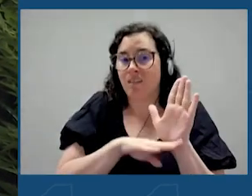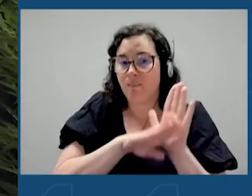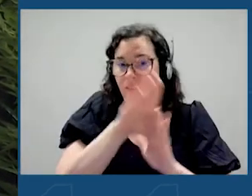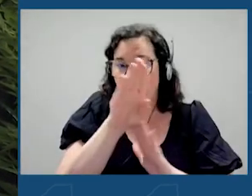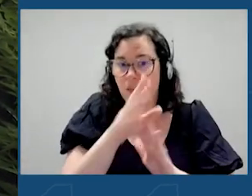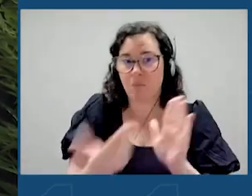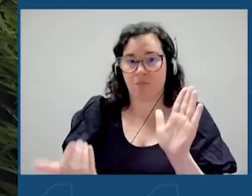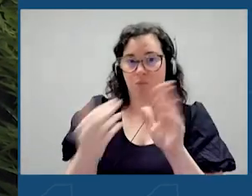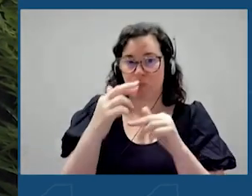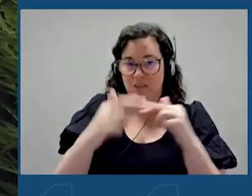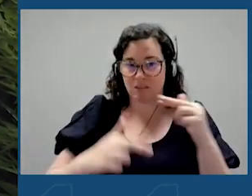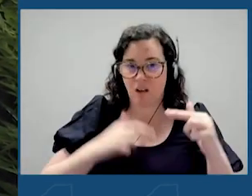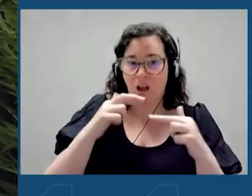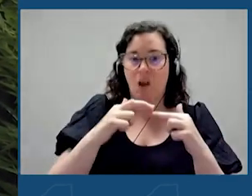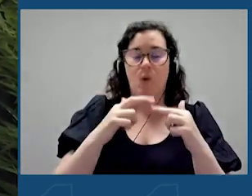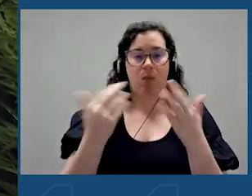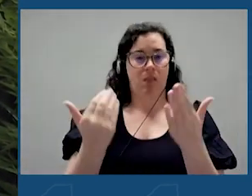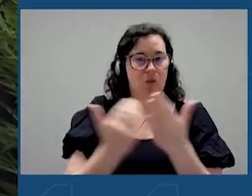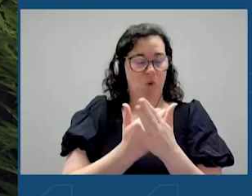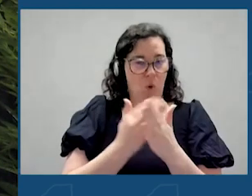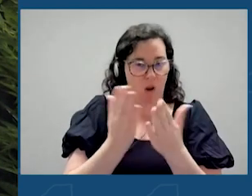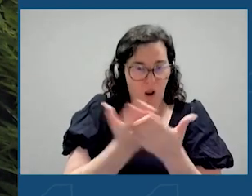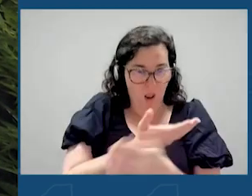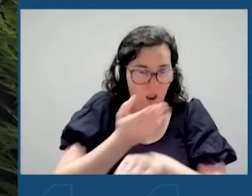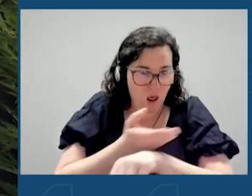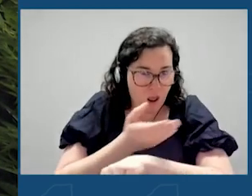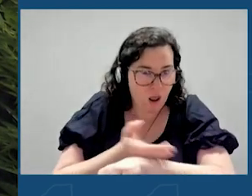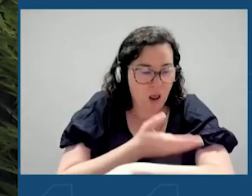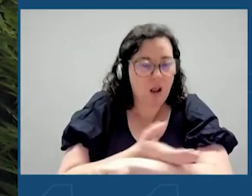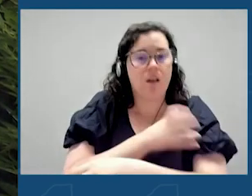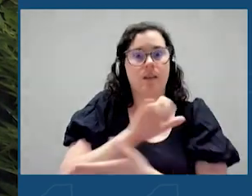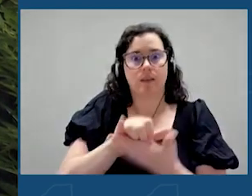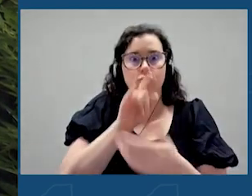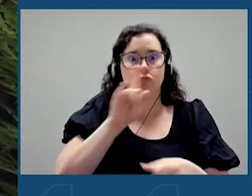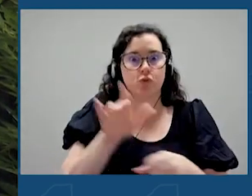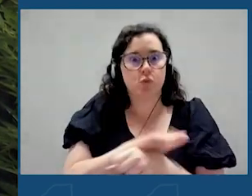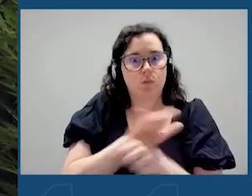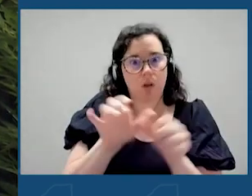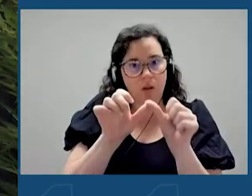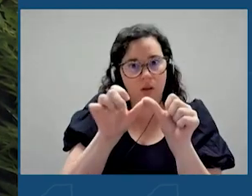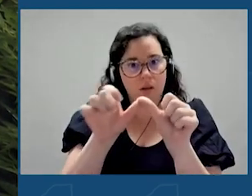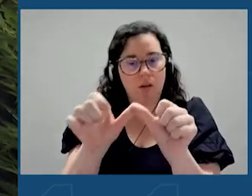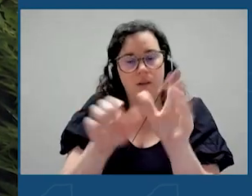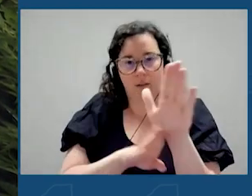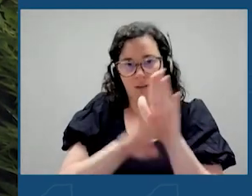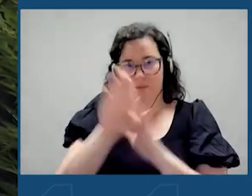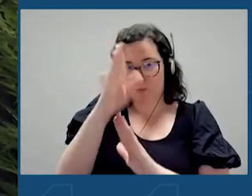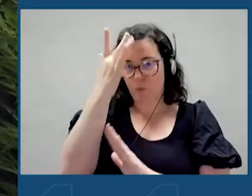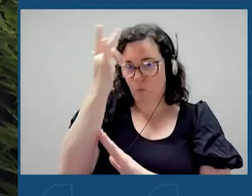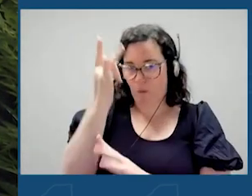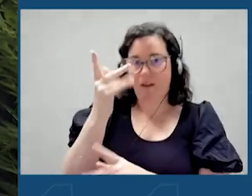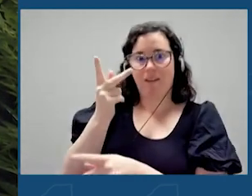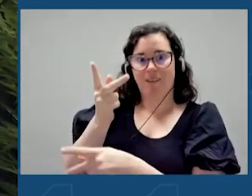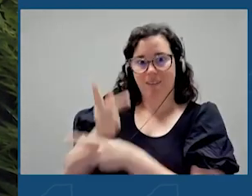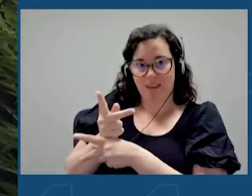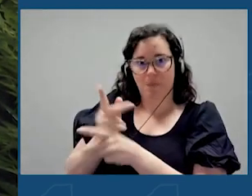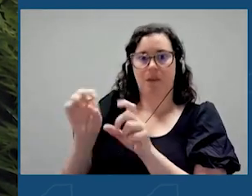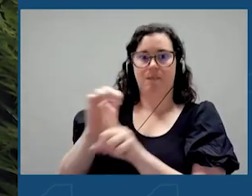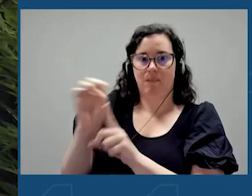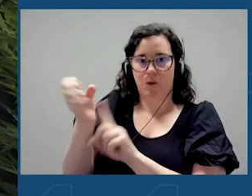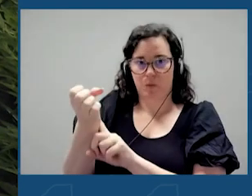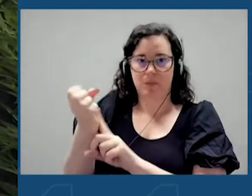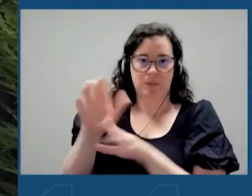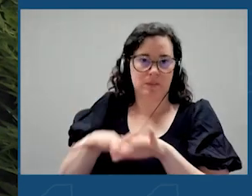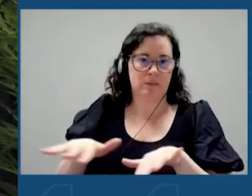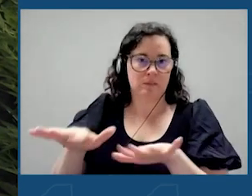buildings is truly sustainable development, because that's where you really save on the environment. So it's very important that we all recognize that.